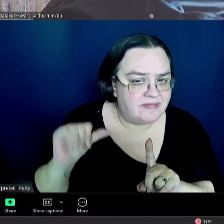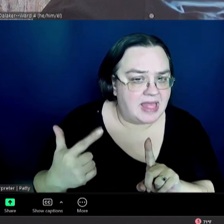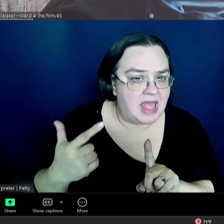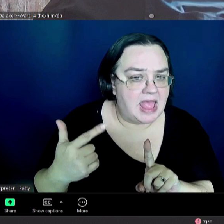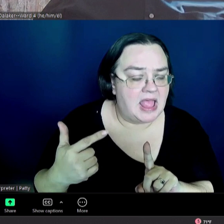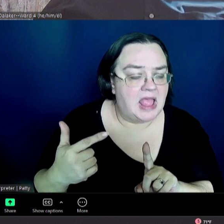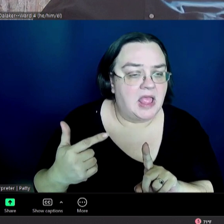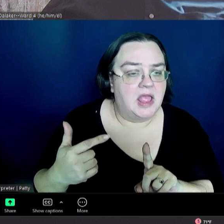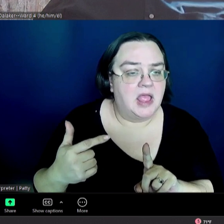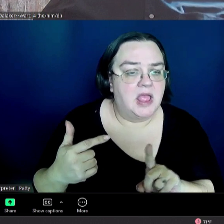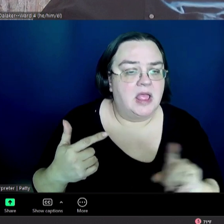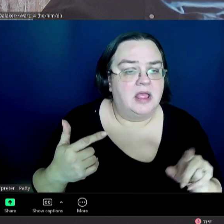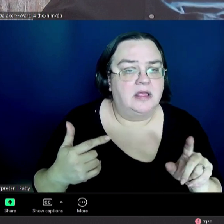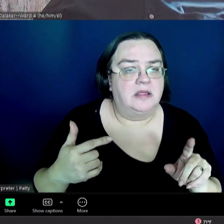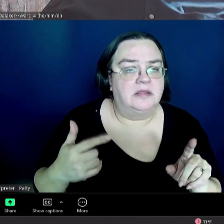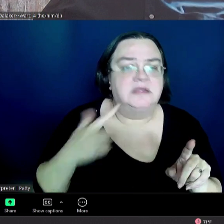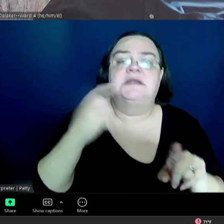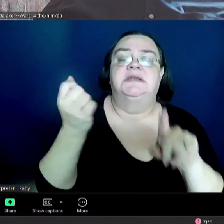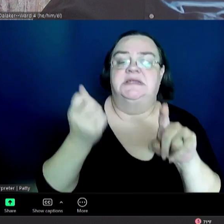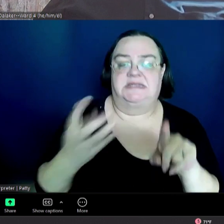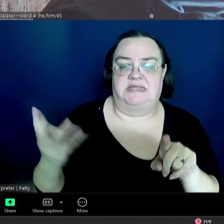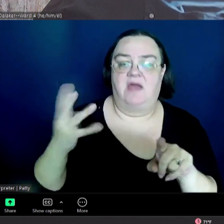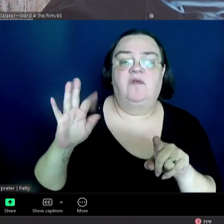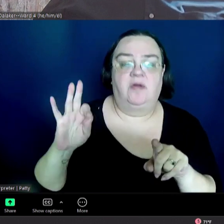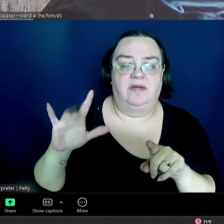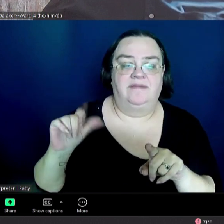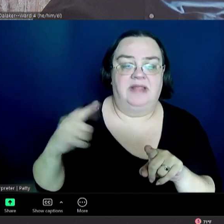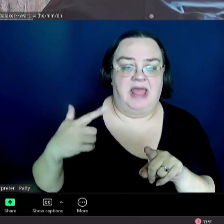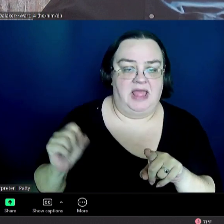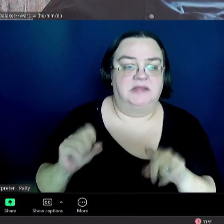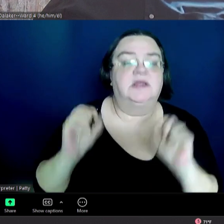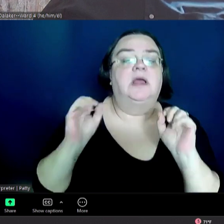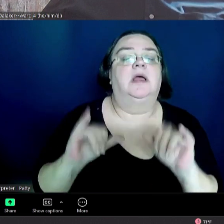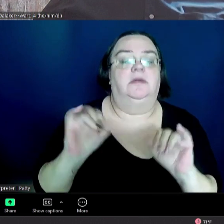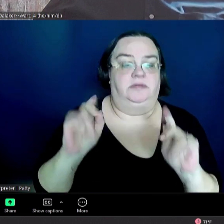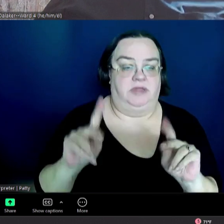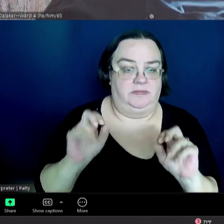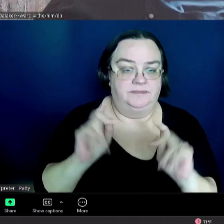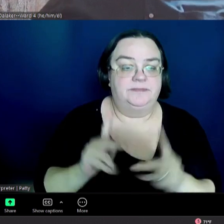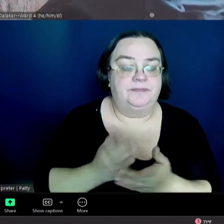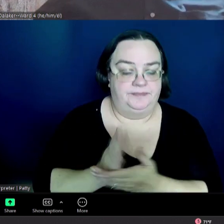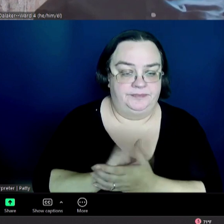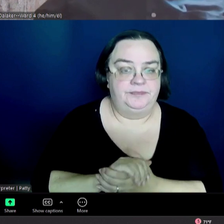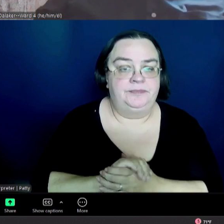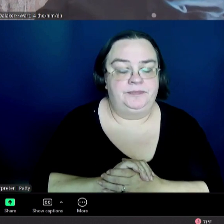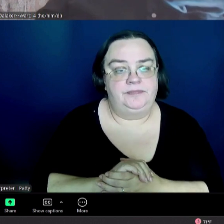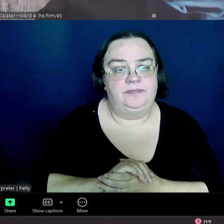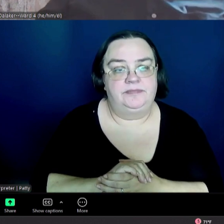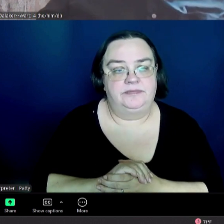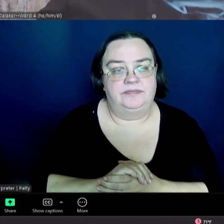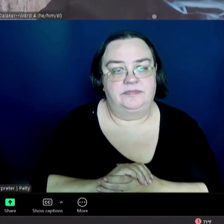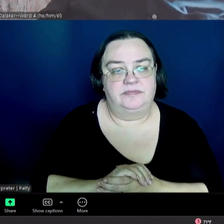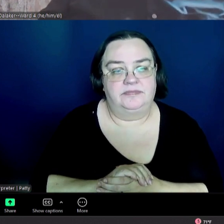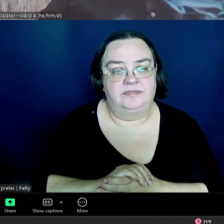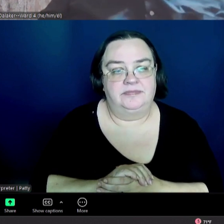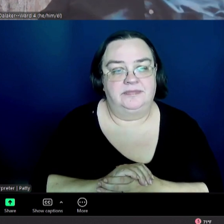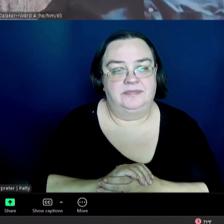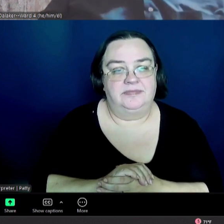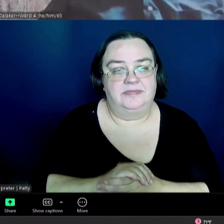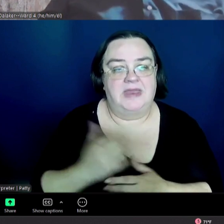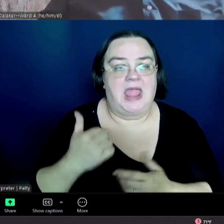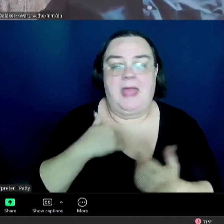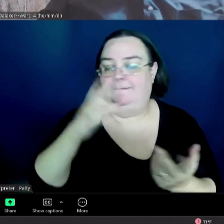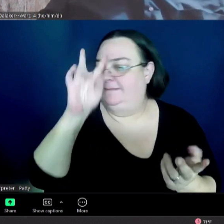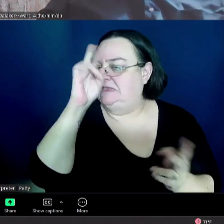talking about the banners? Oh, okay. Okay, all right. That was just, I misunderstood.